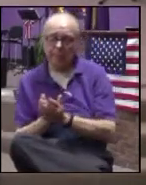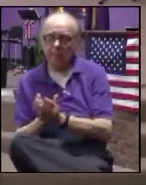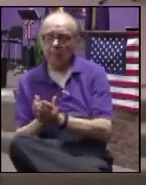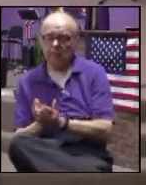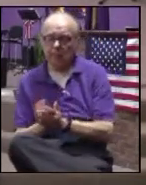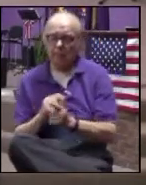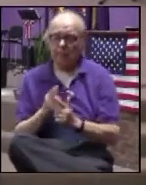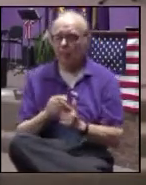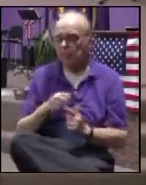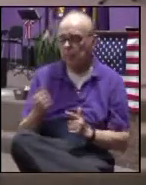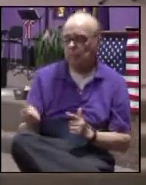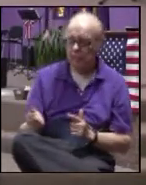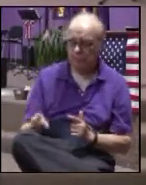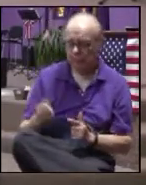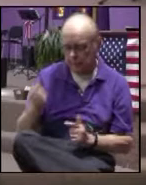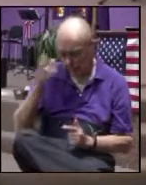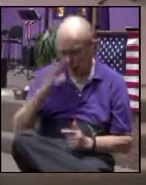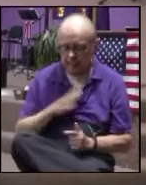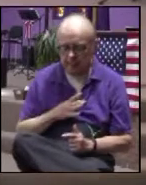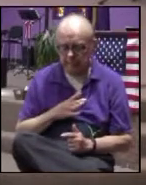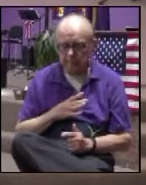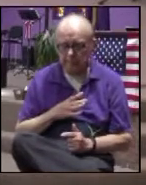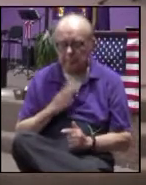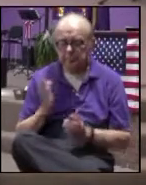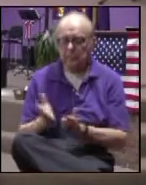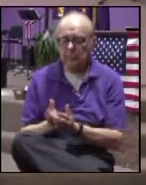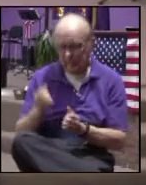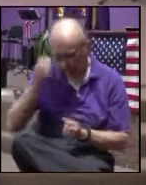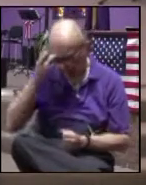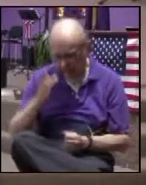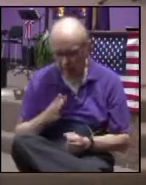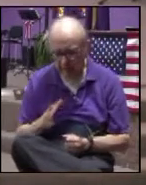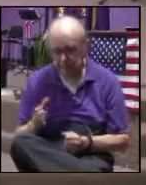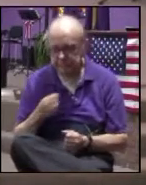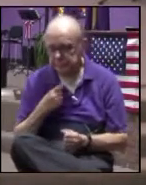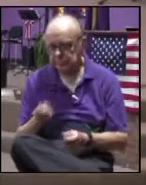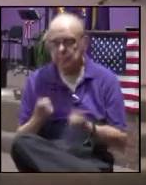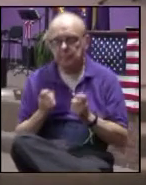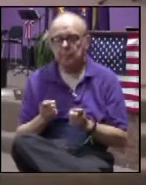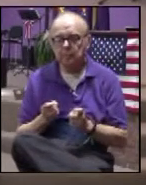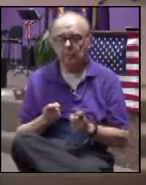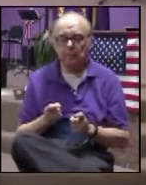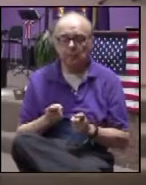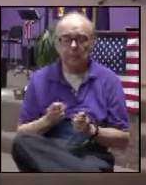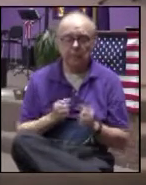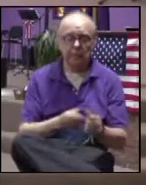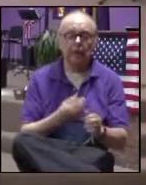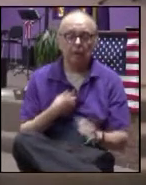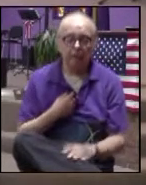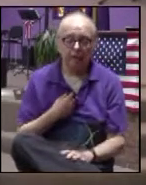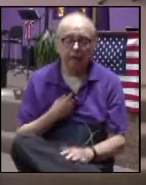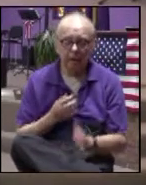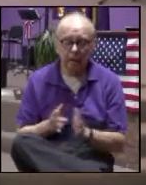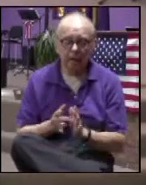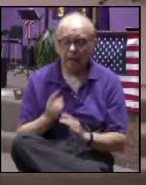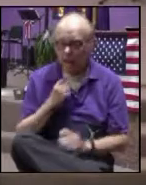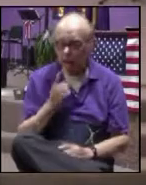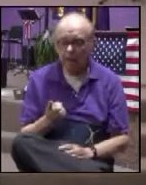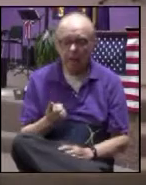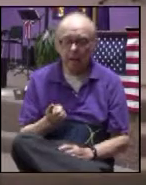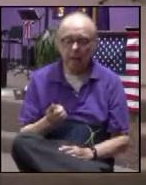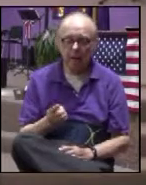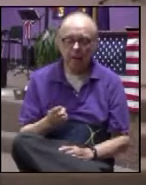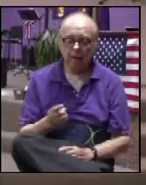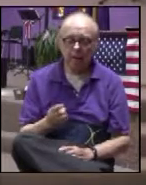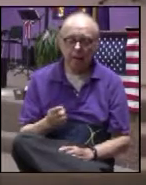then he goes over to James and John and they're in the boat with their dad Zebedee. And all of a sudden Jesus says, follow me. And it's like they just get up out of